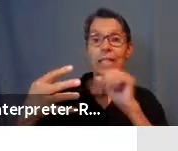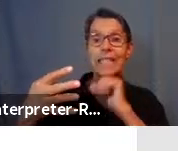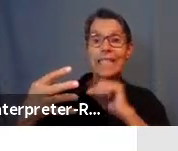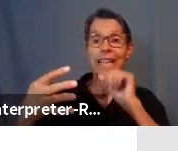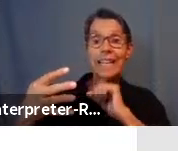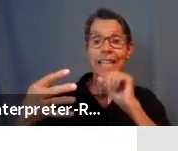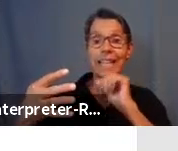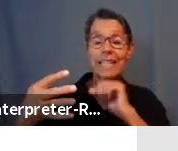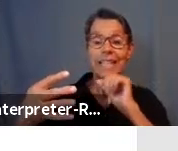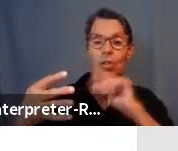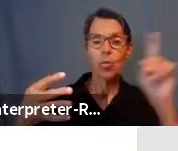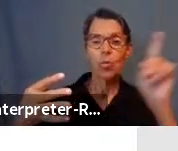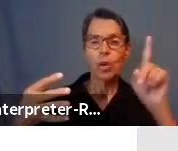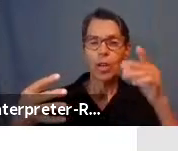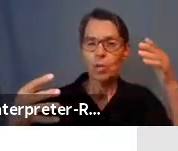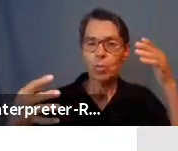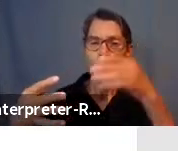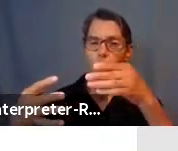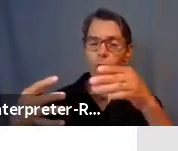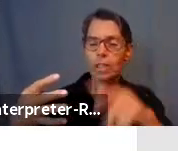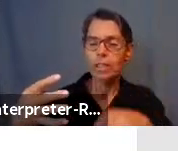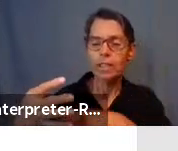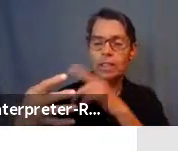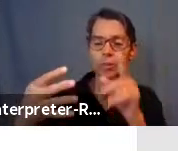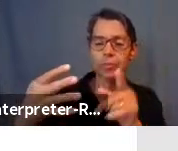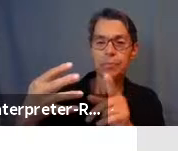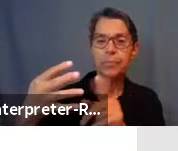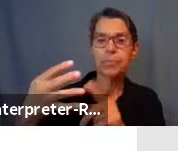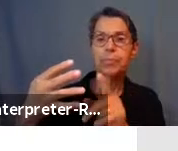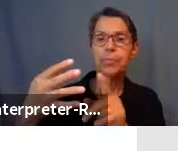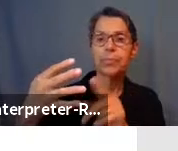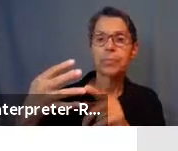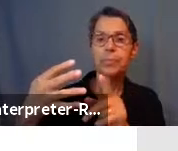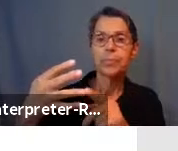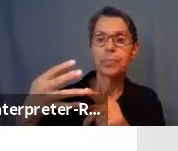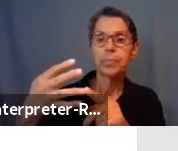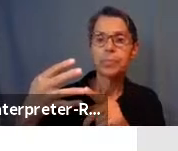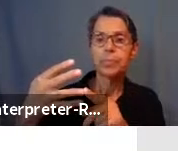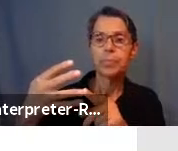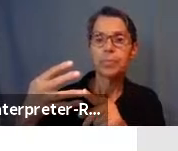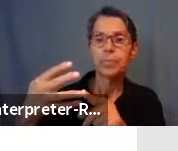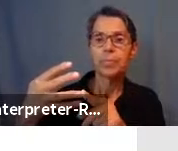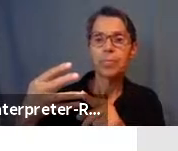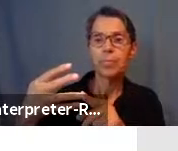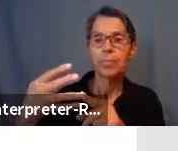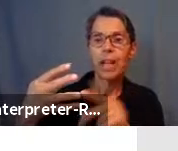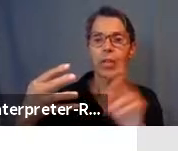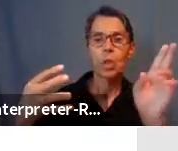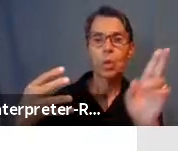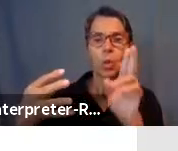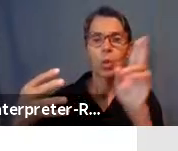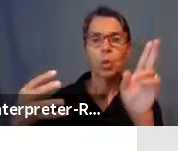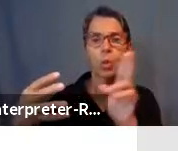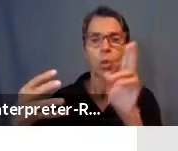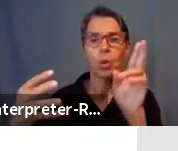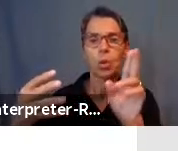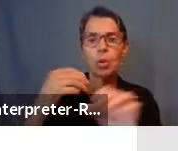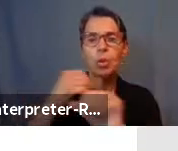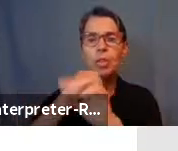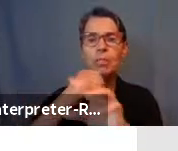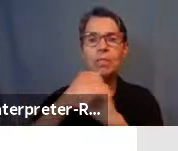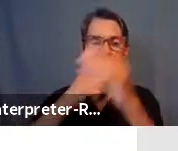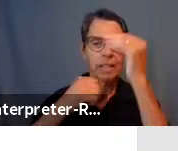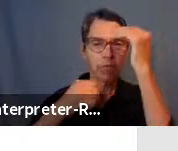there ages that should be the priority? And then I think she had some questions about the extent to which she could use some of the materials